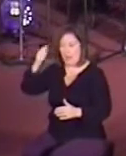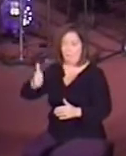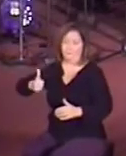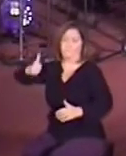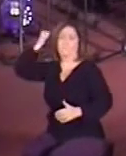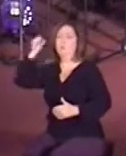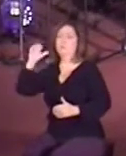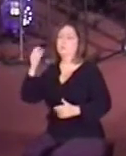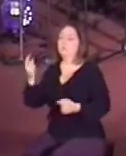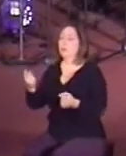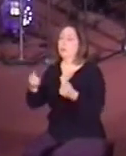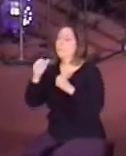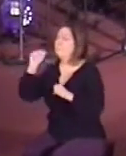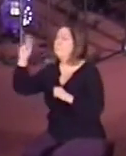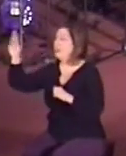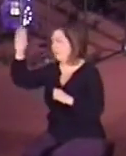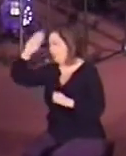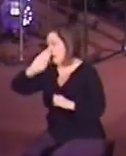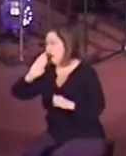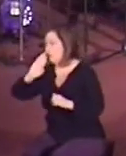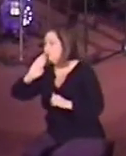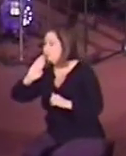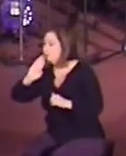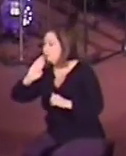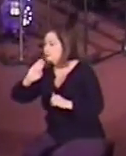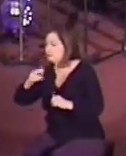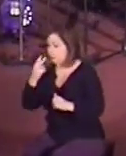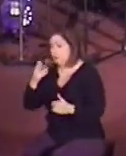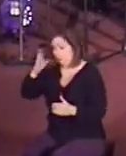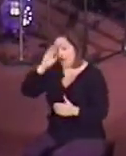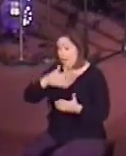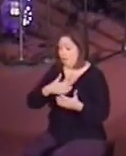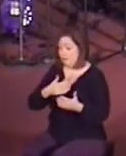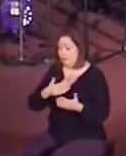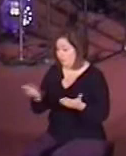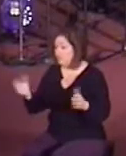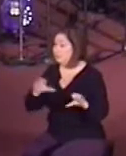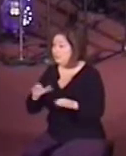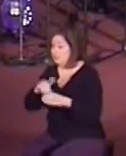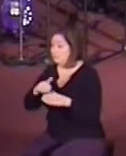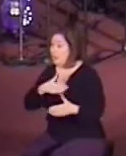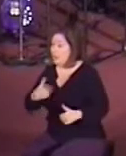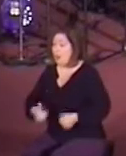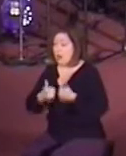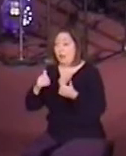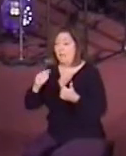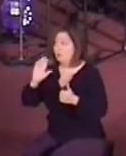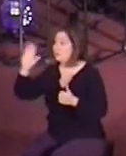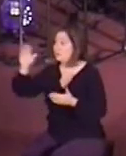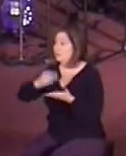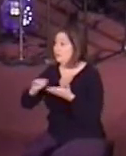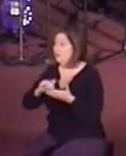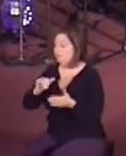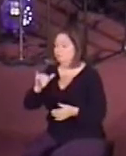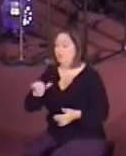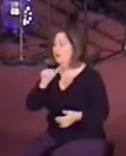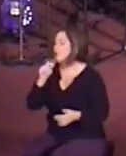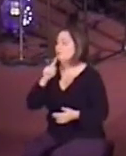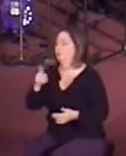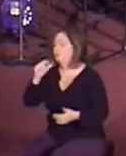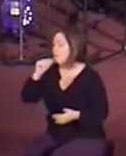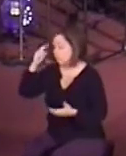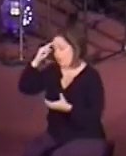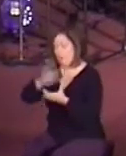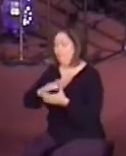refuse to come back and turn back to God. And you see, the things that God did in my life, the forgiveness that he may offer, that's not true, I don't believe it, and